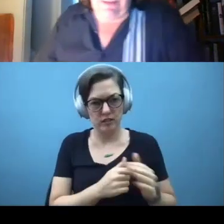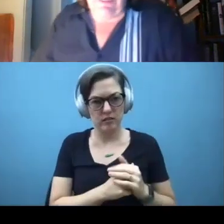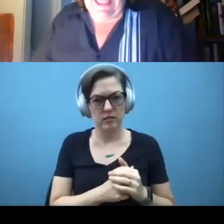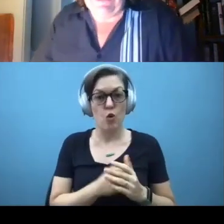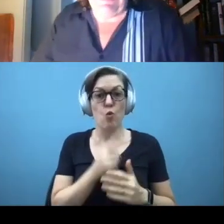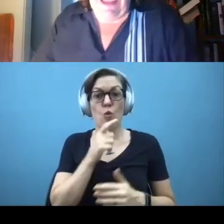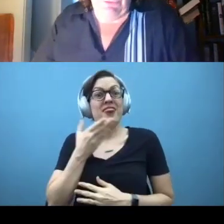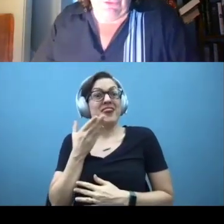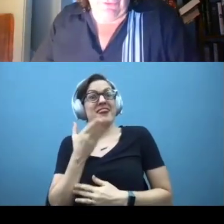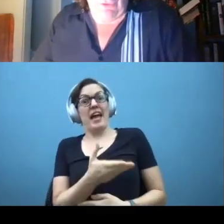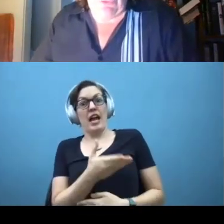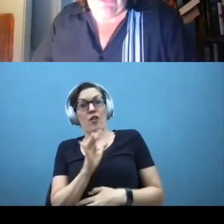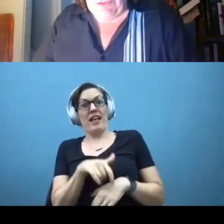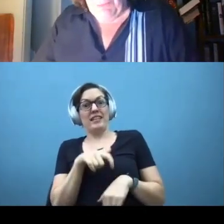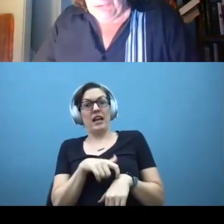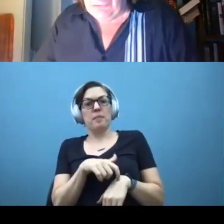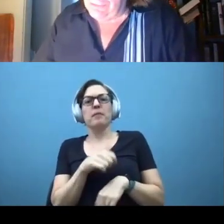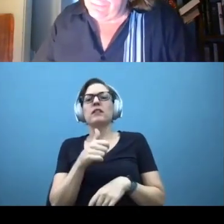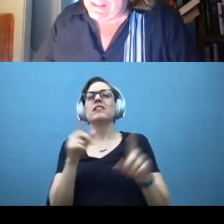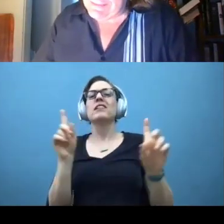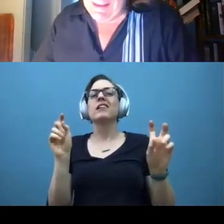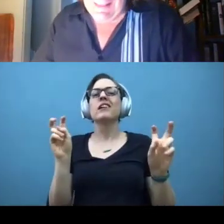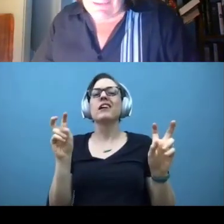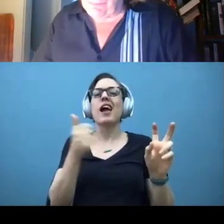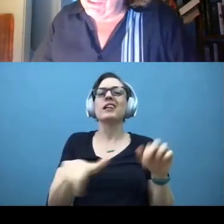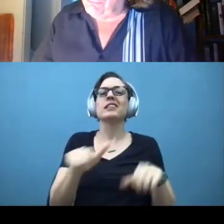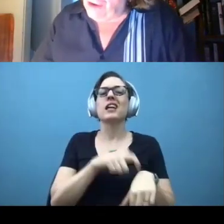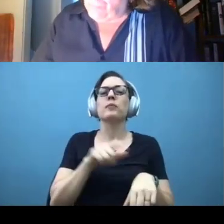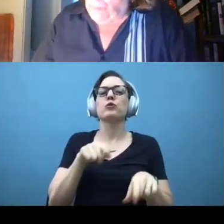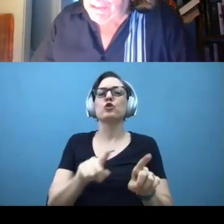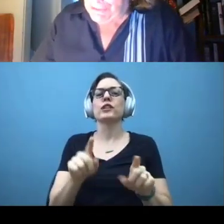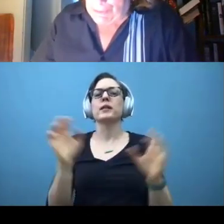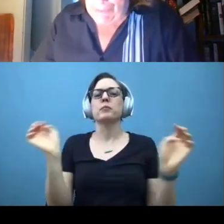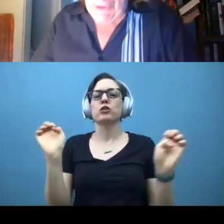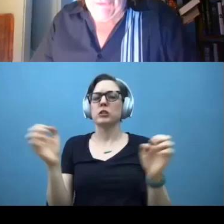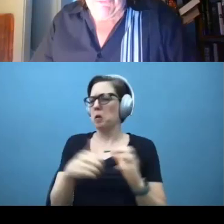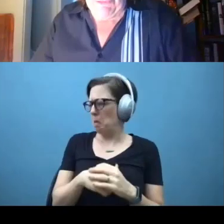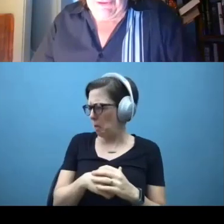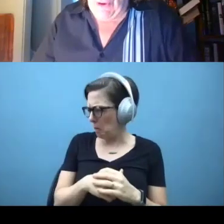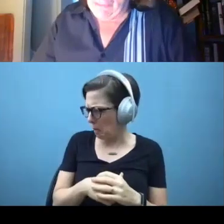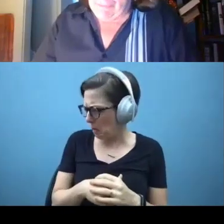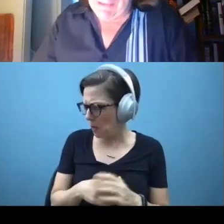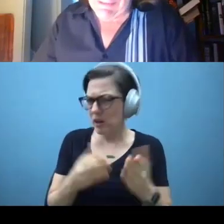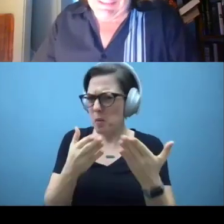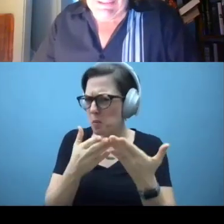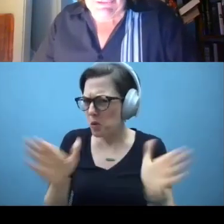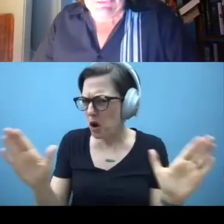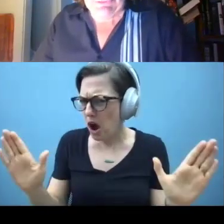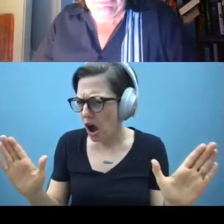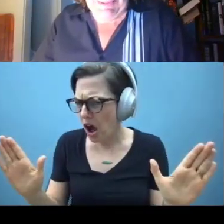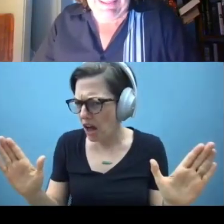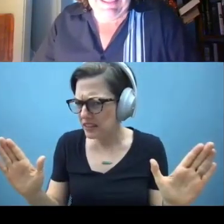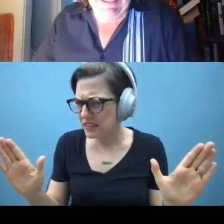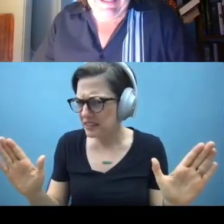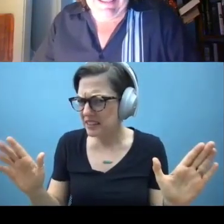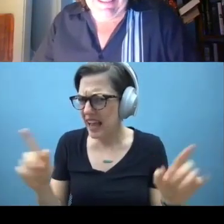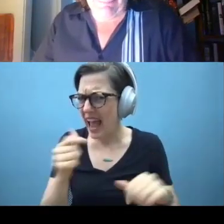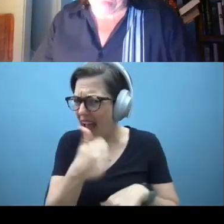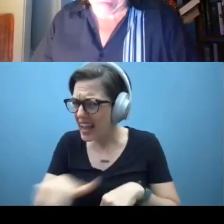see it says anytime during the course of the emergency. So that's a pretty broad window for the authorized clinician to